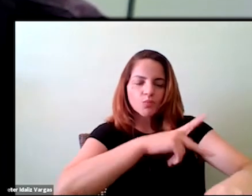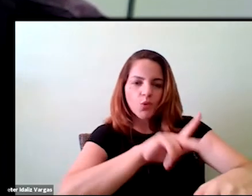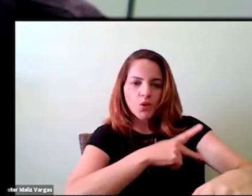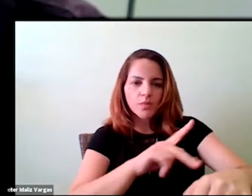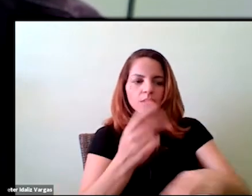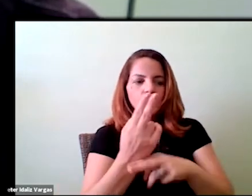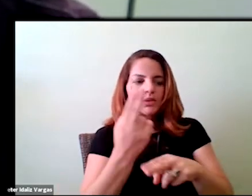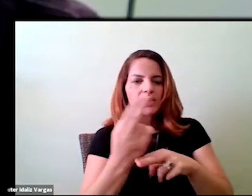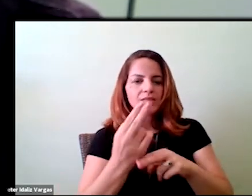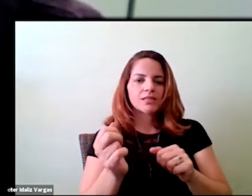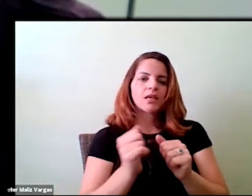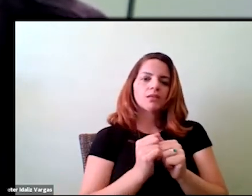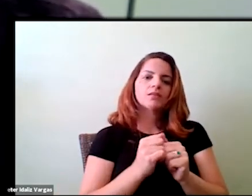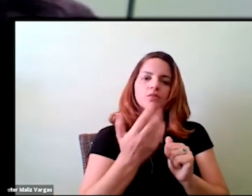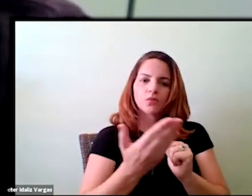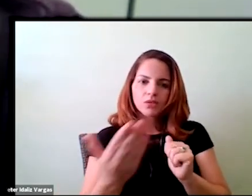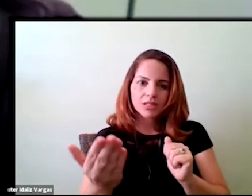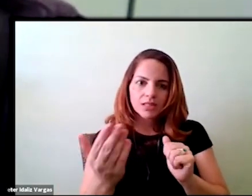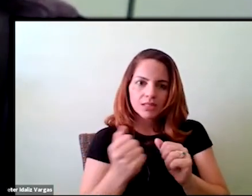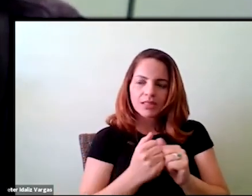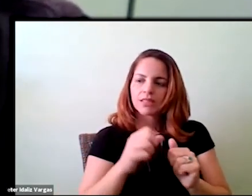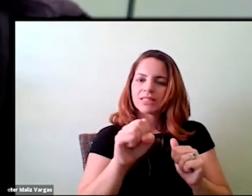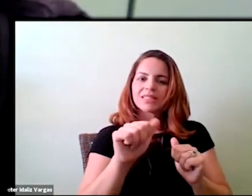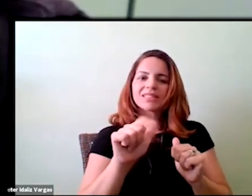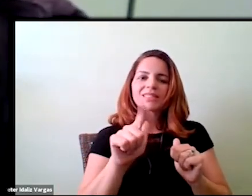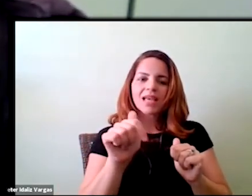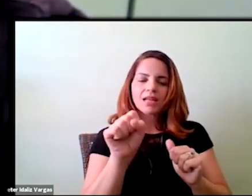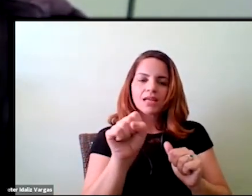bleed into a new body. It's a very evocative review.